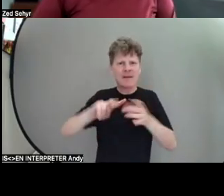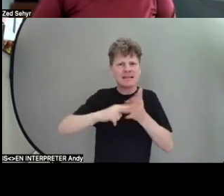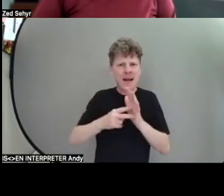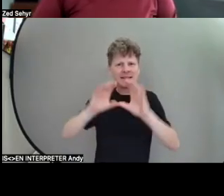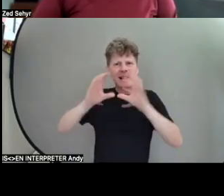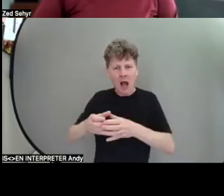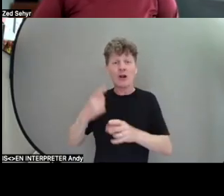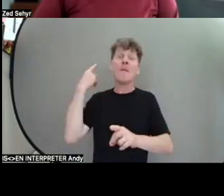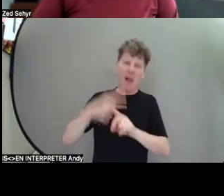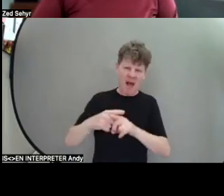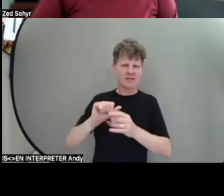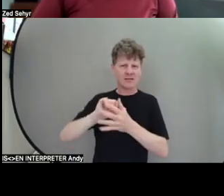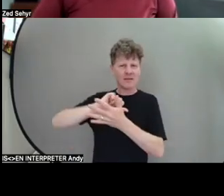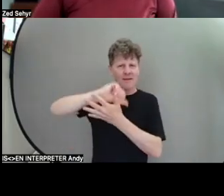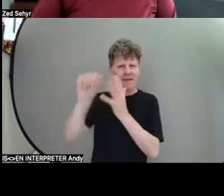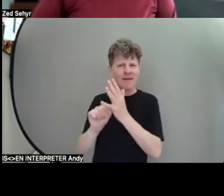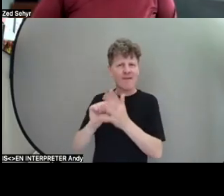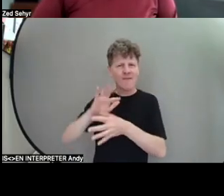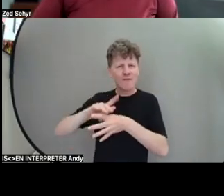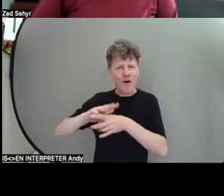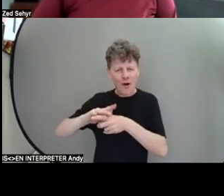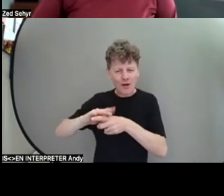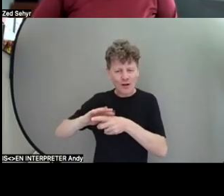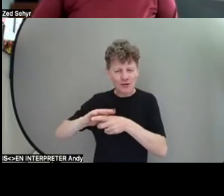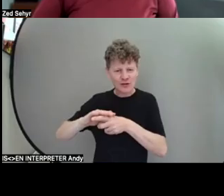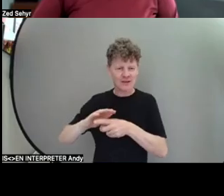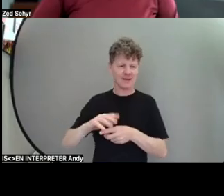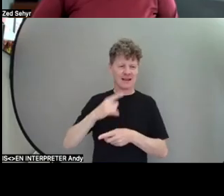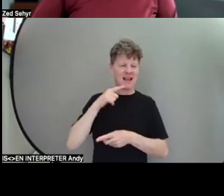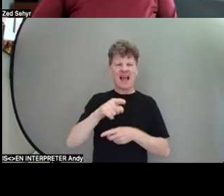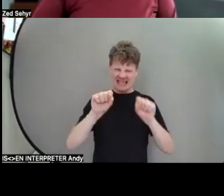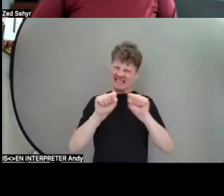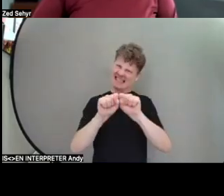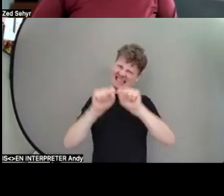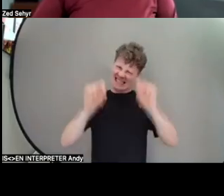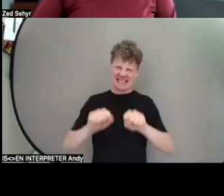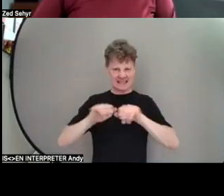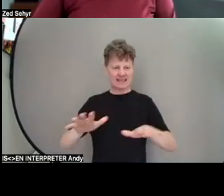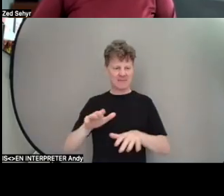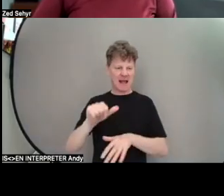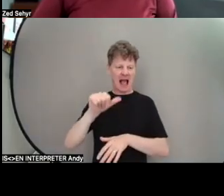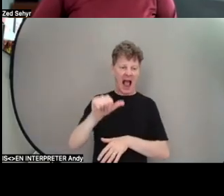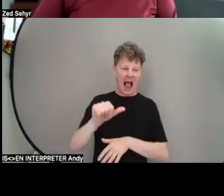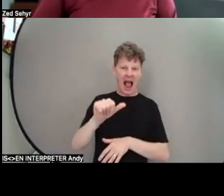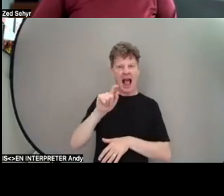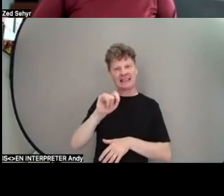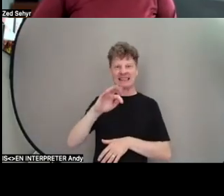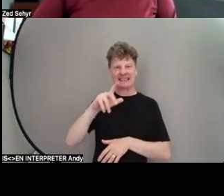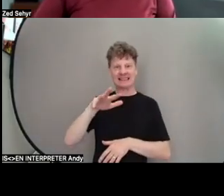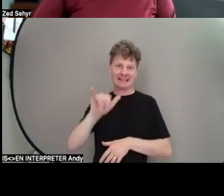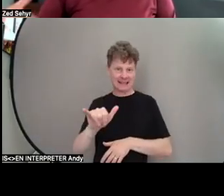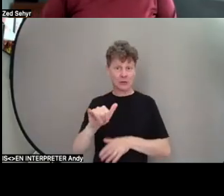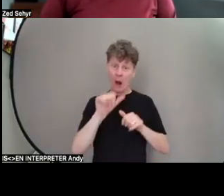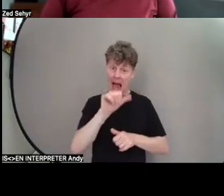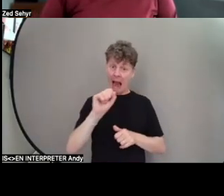like location is called systematicity. And it suggests that the ASL lexicon may be shaped by not